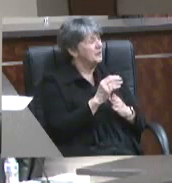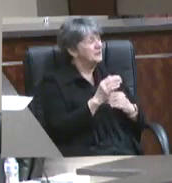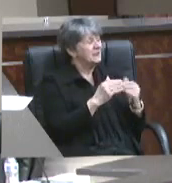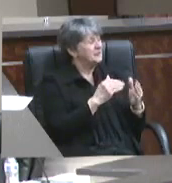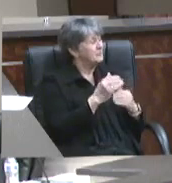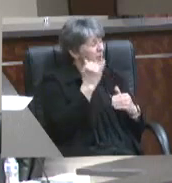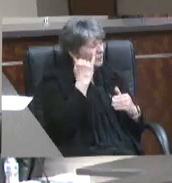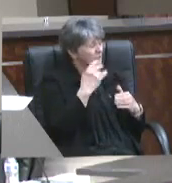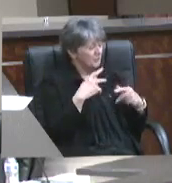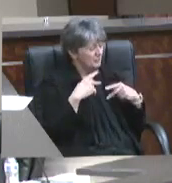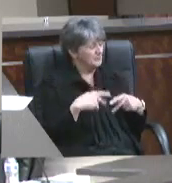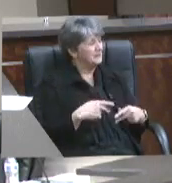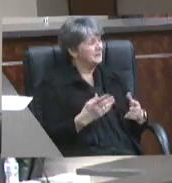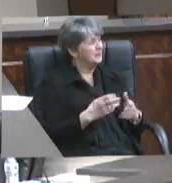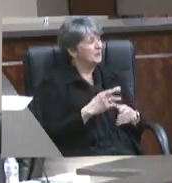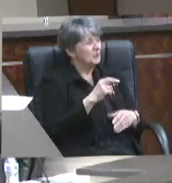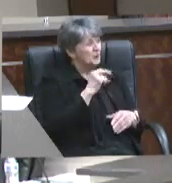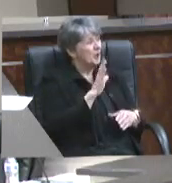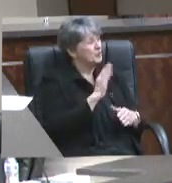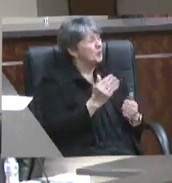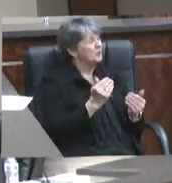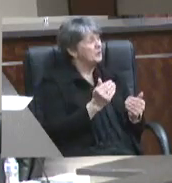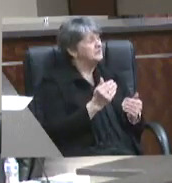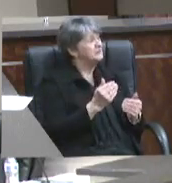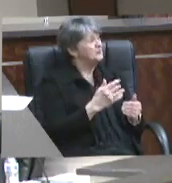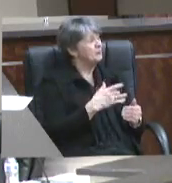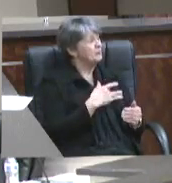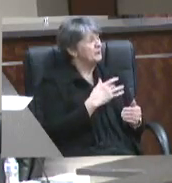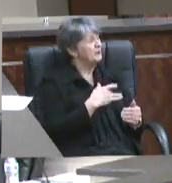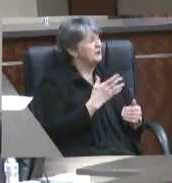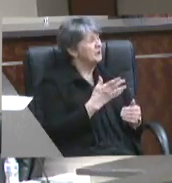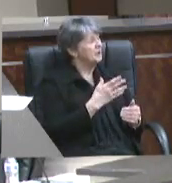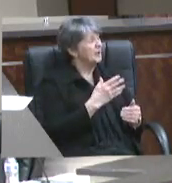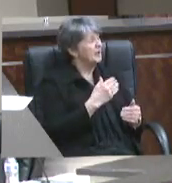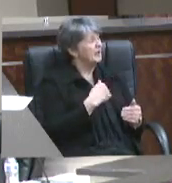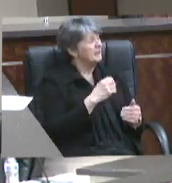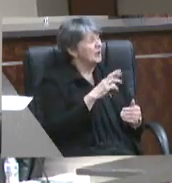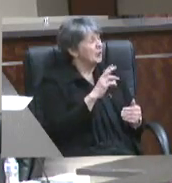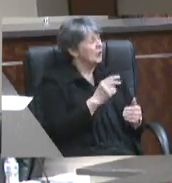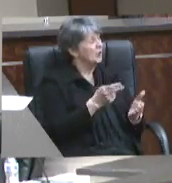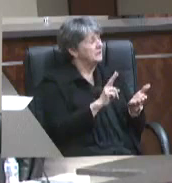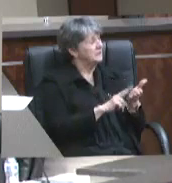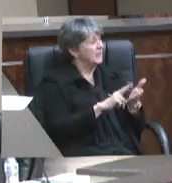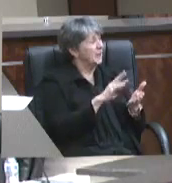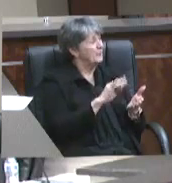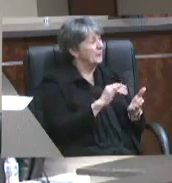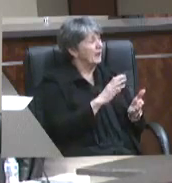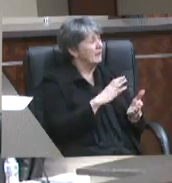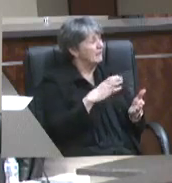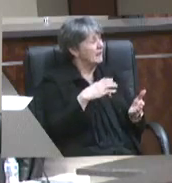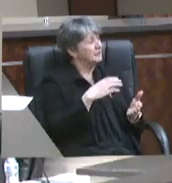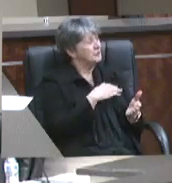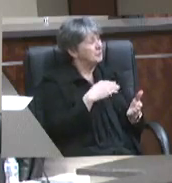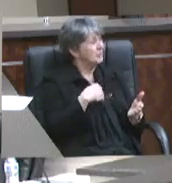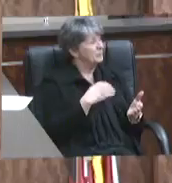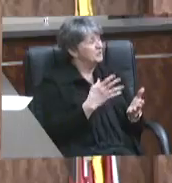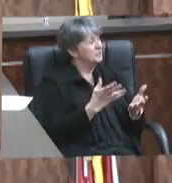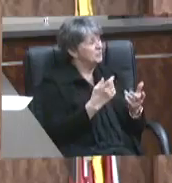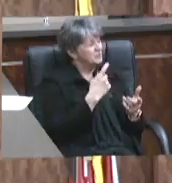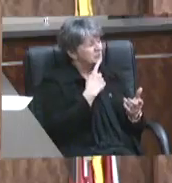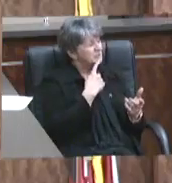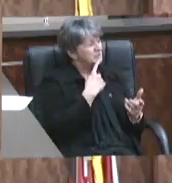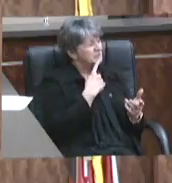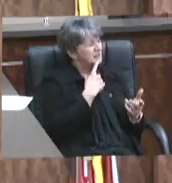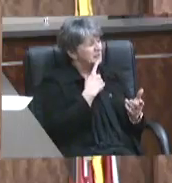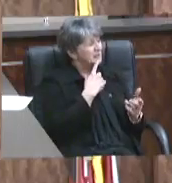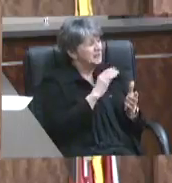always be felt. I want to present to you a card signed by council members. I myself wishing you well. Thank you